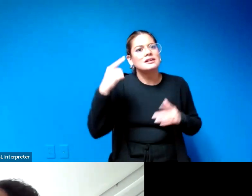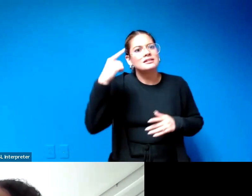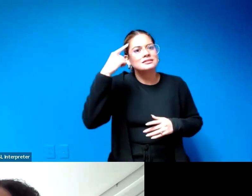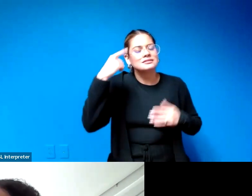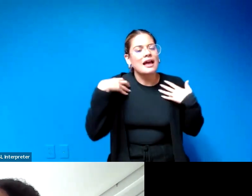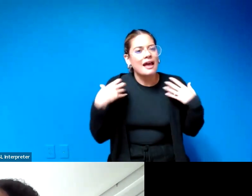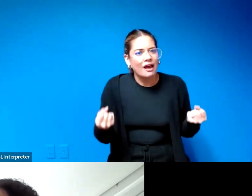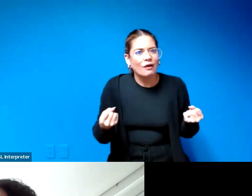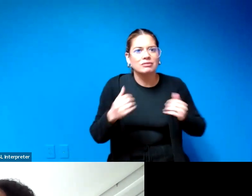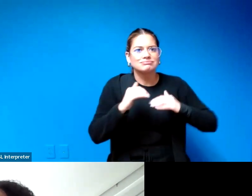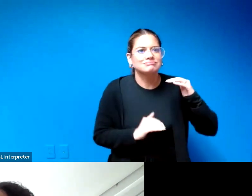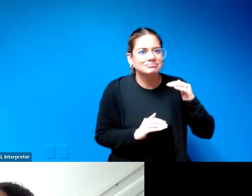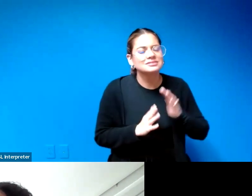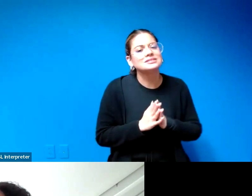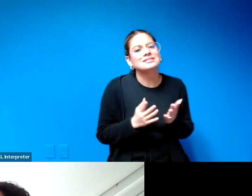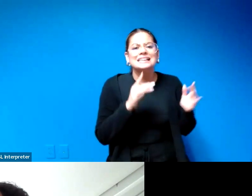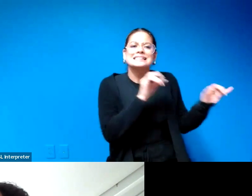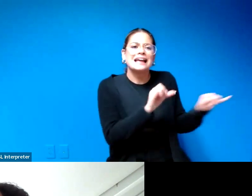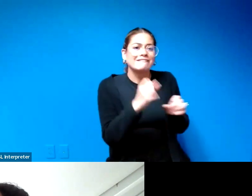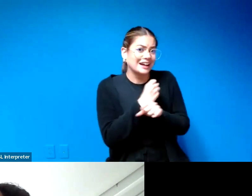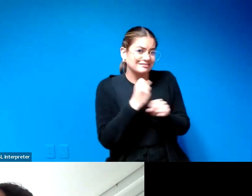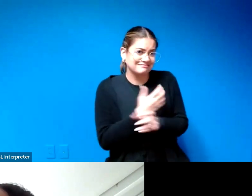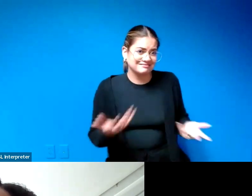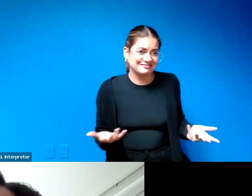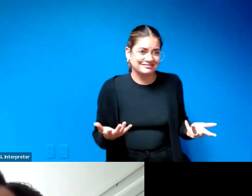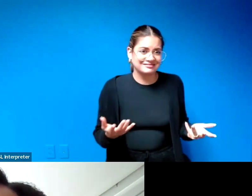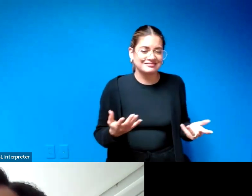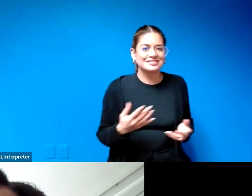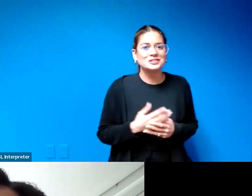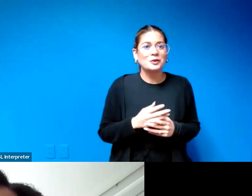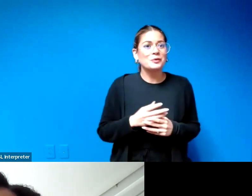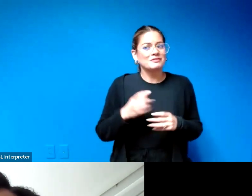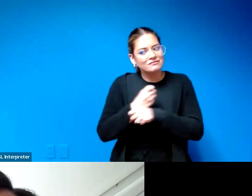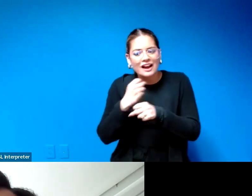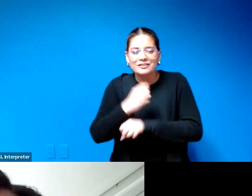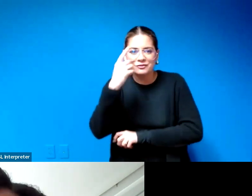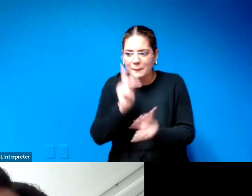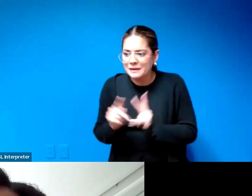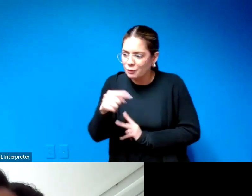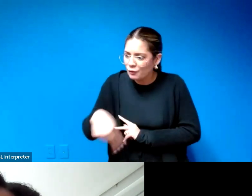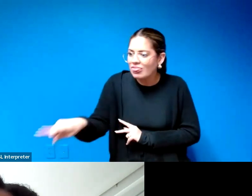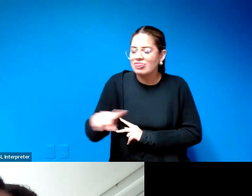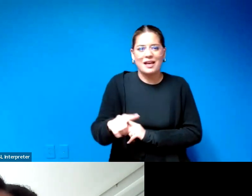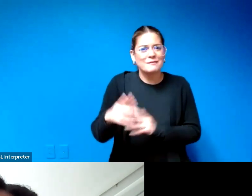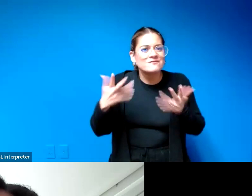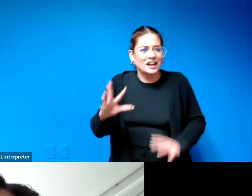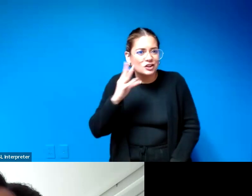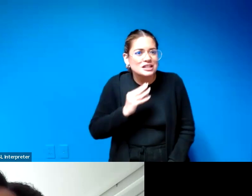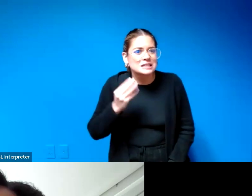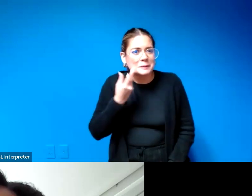it's the exact same fight. And so the fight for people with lived experience to be centered, to be